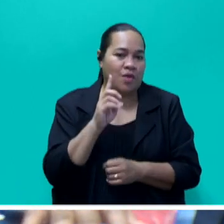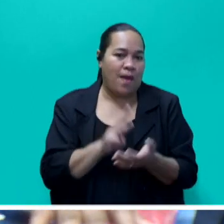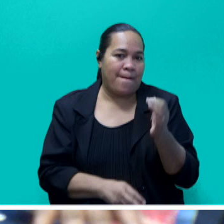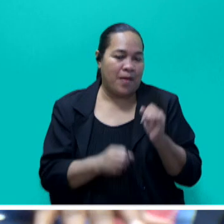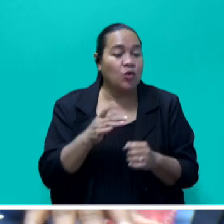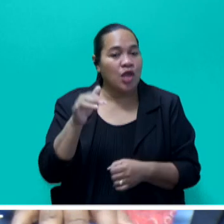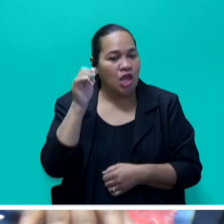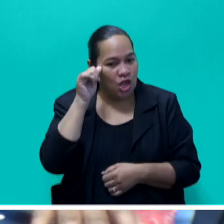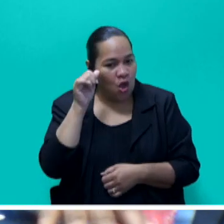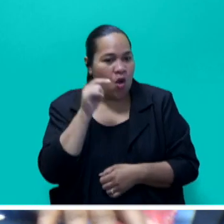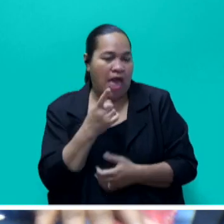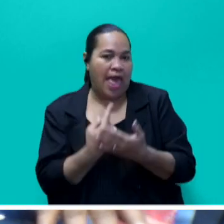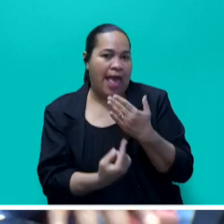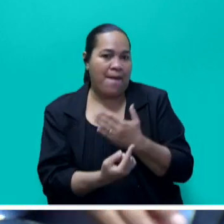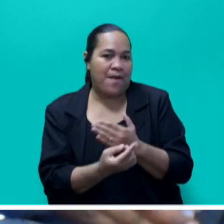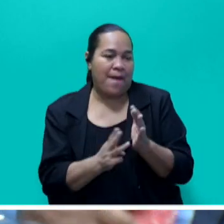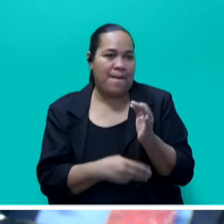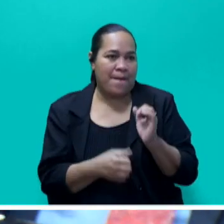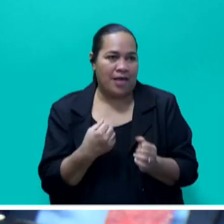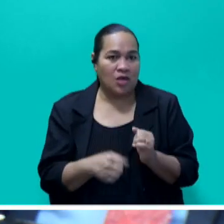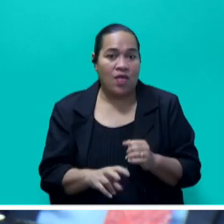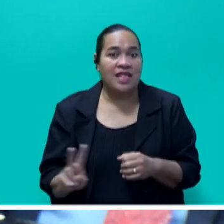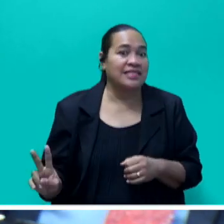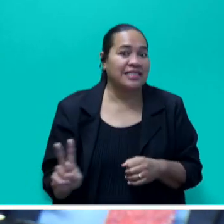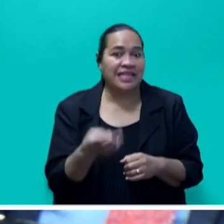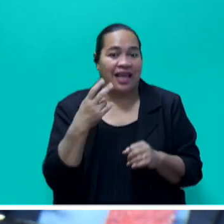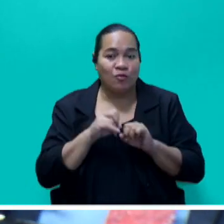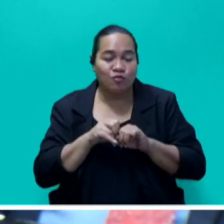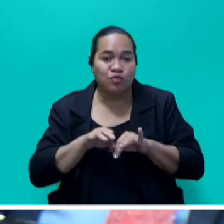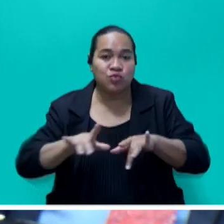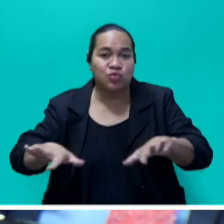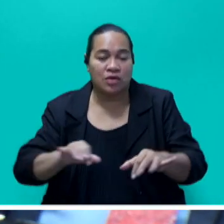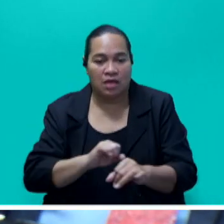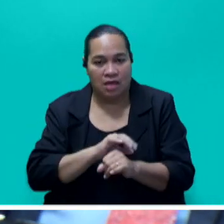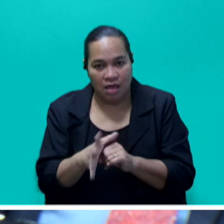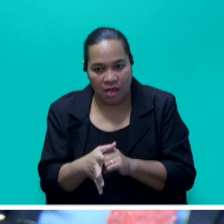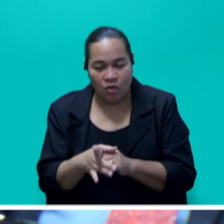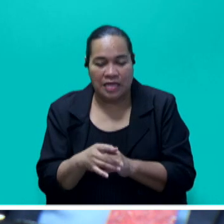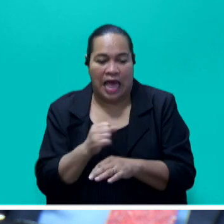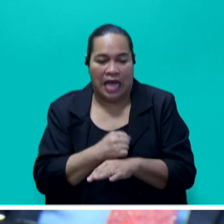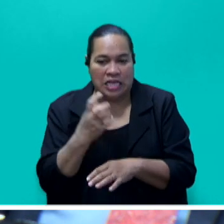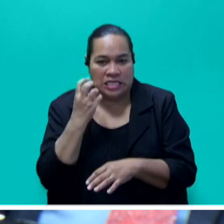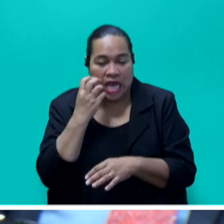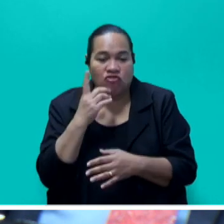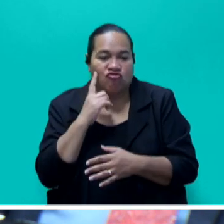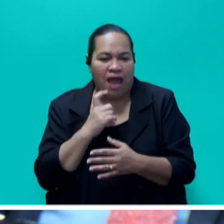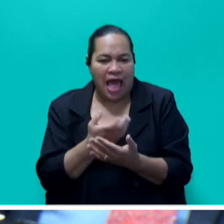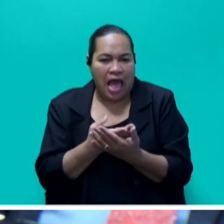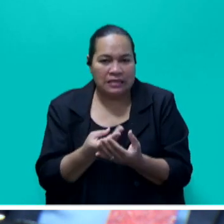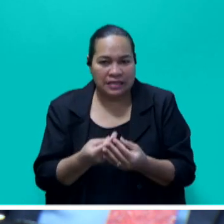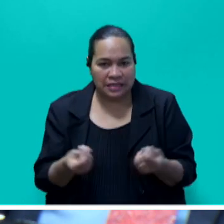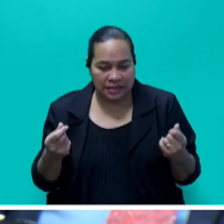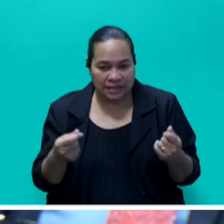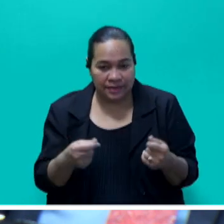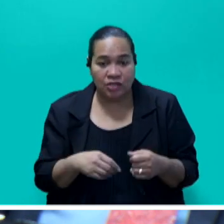happened in March 2021. That was the second wave that the country was trying to handle. And